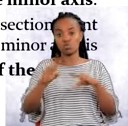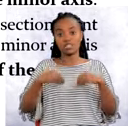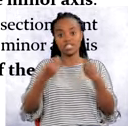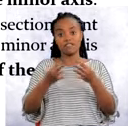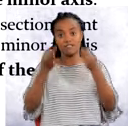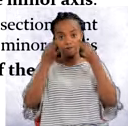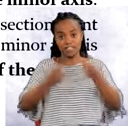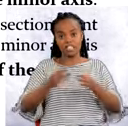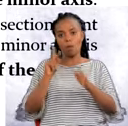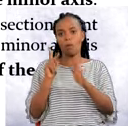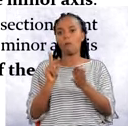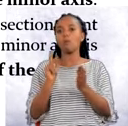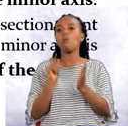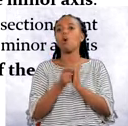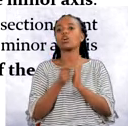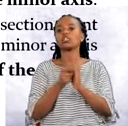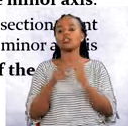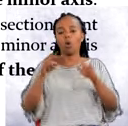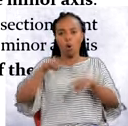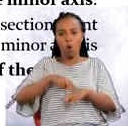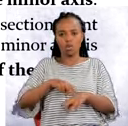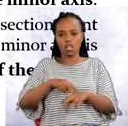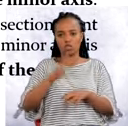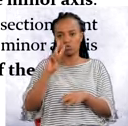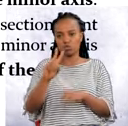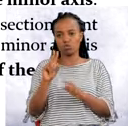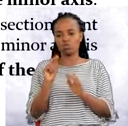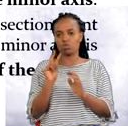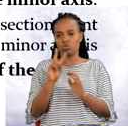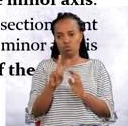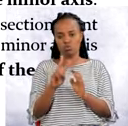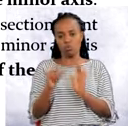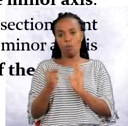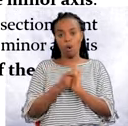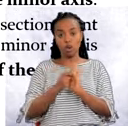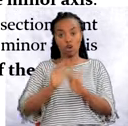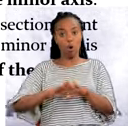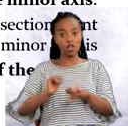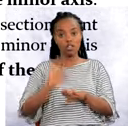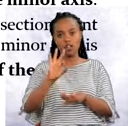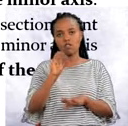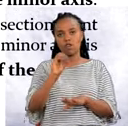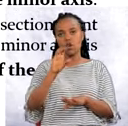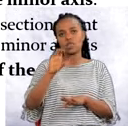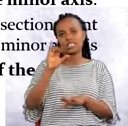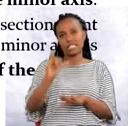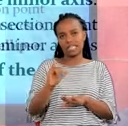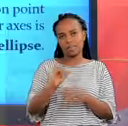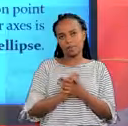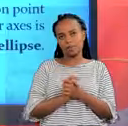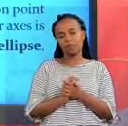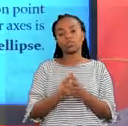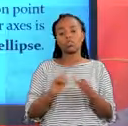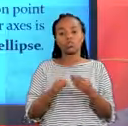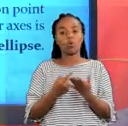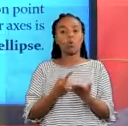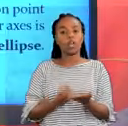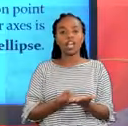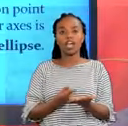points is constant. These two fixed points, we call them foci. So, here,